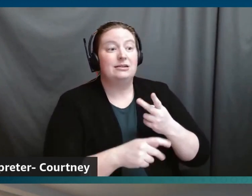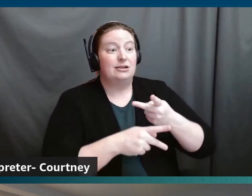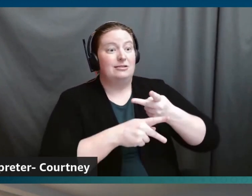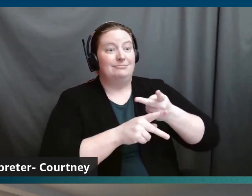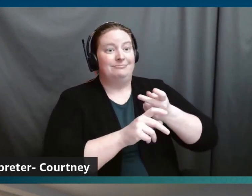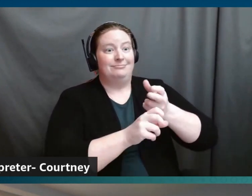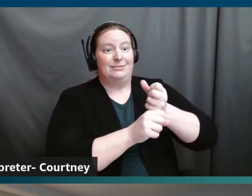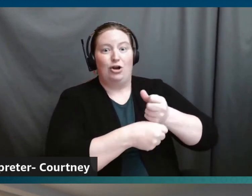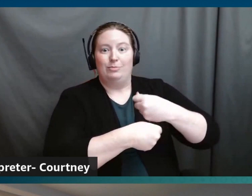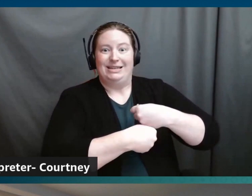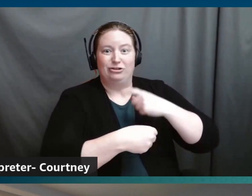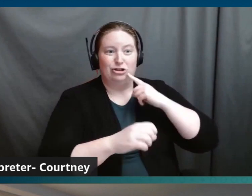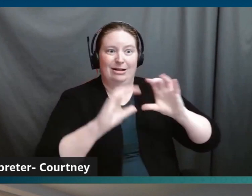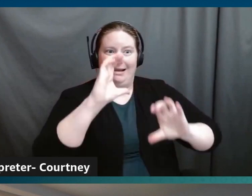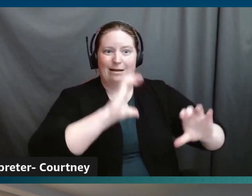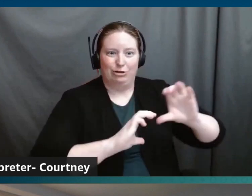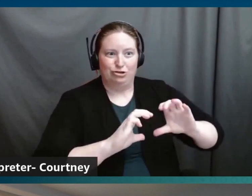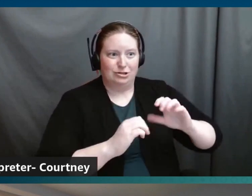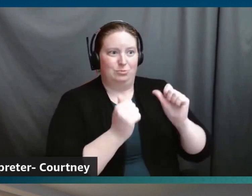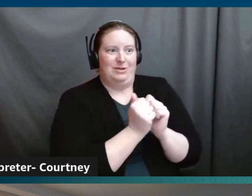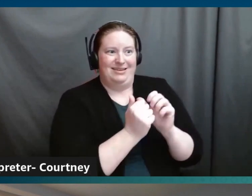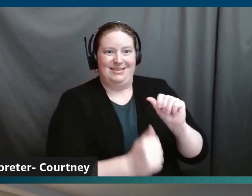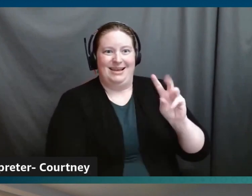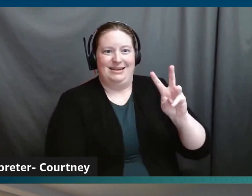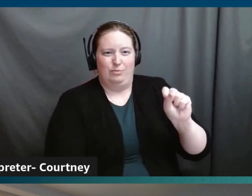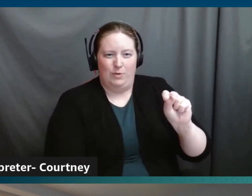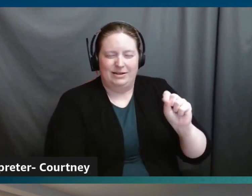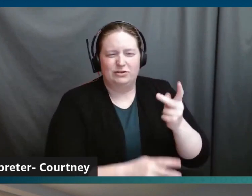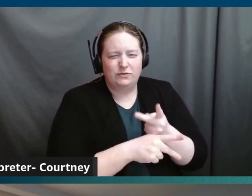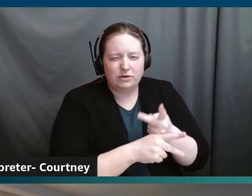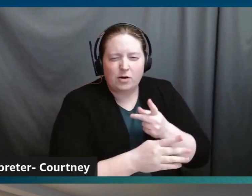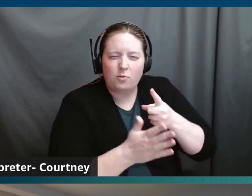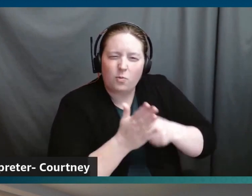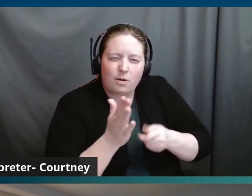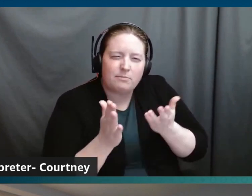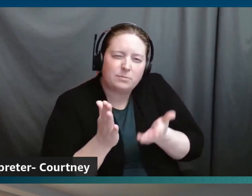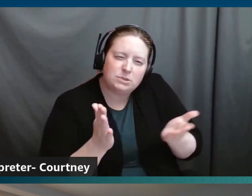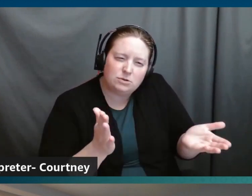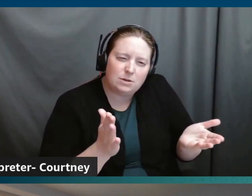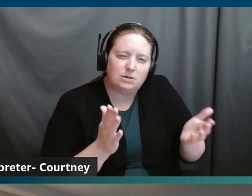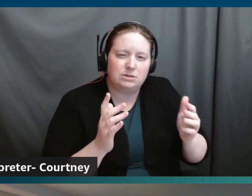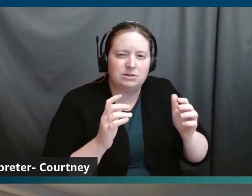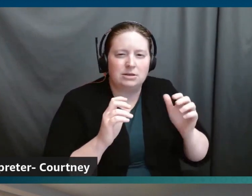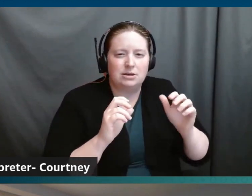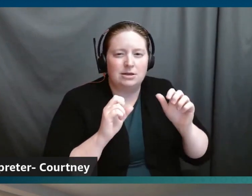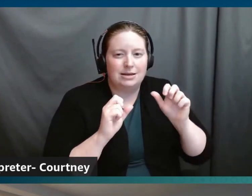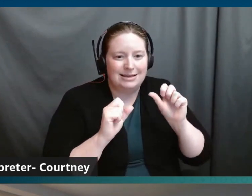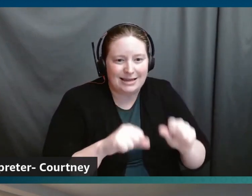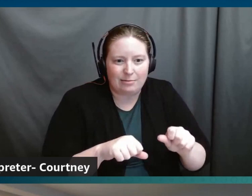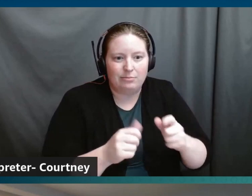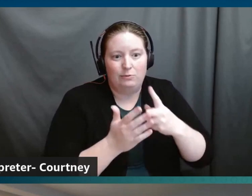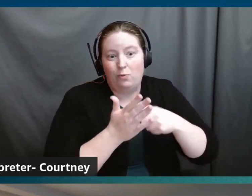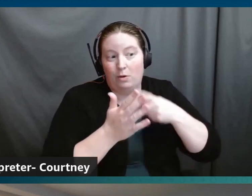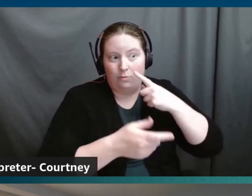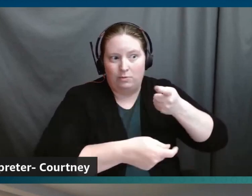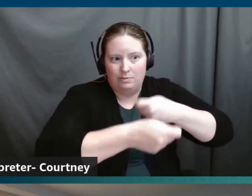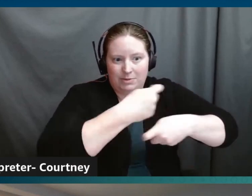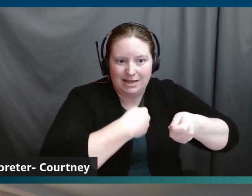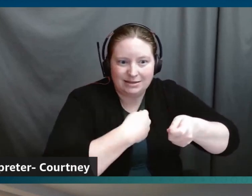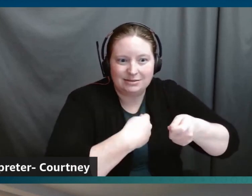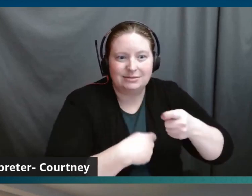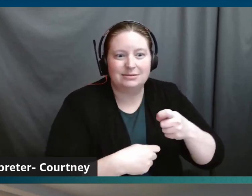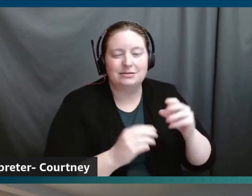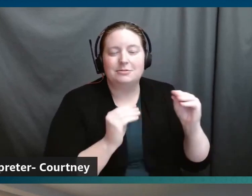on AWS to find out what are those materials that can then be the ones that are going to replace the more old